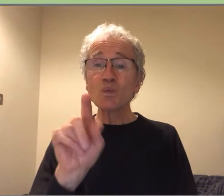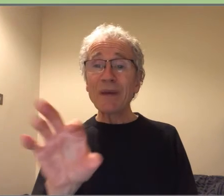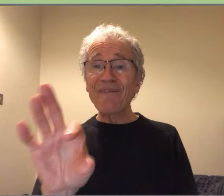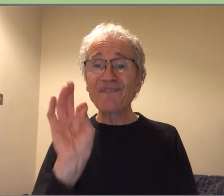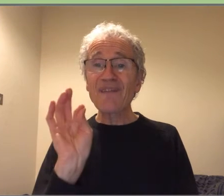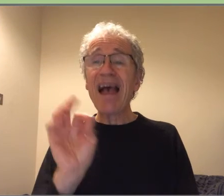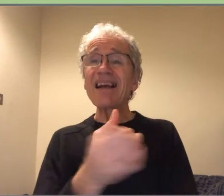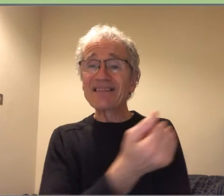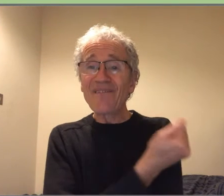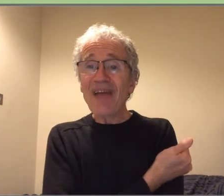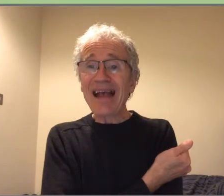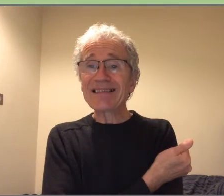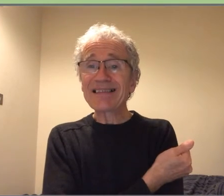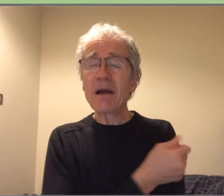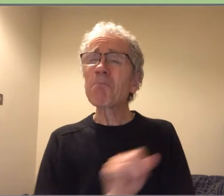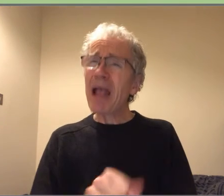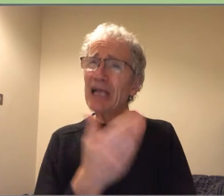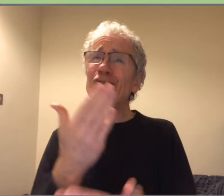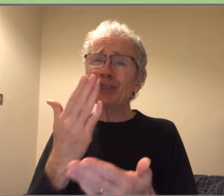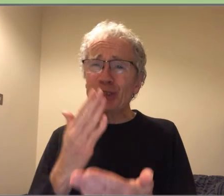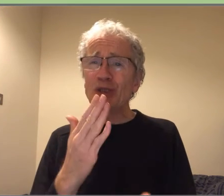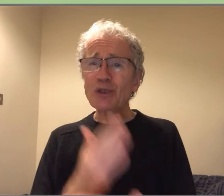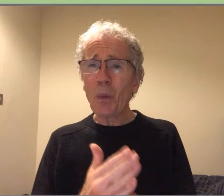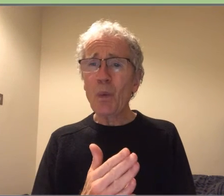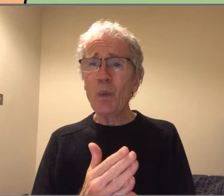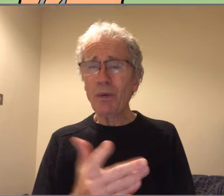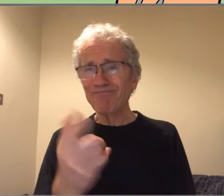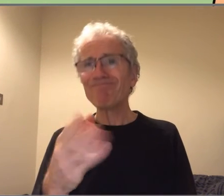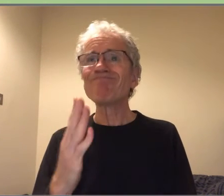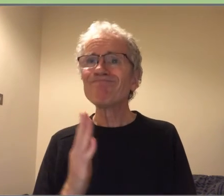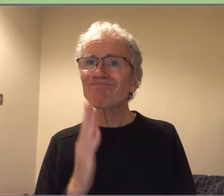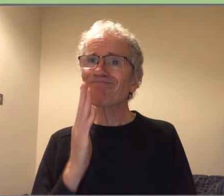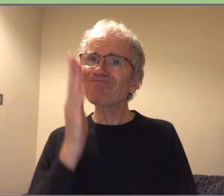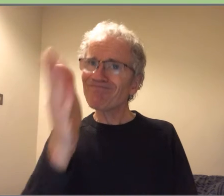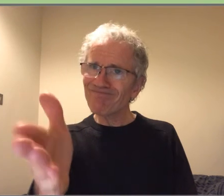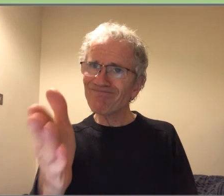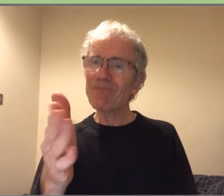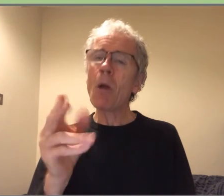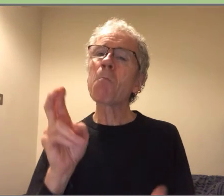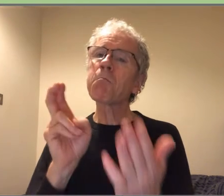When you are invited for your vaccine, please be sure to attend your booked appointments.